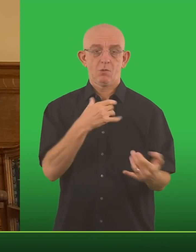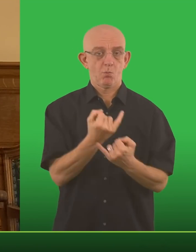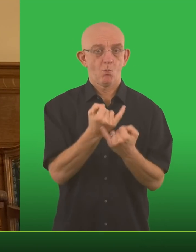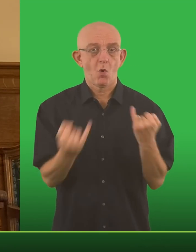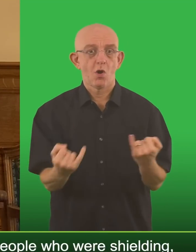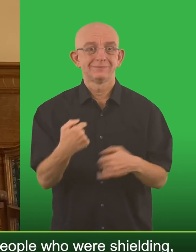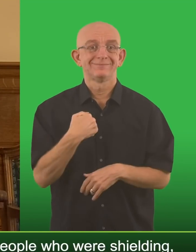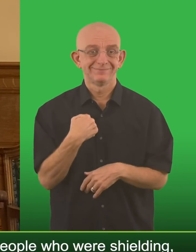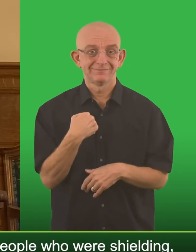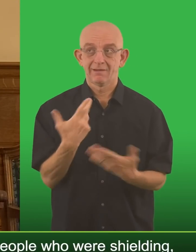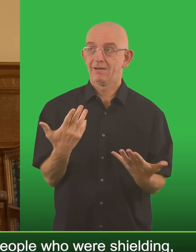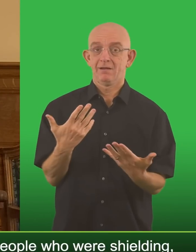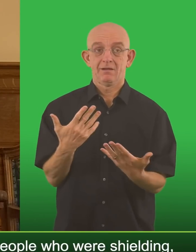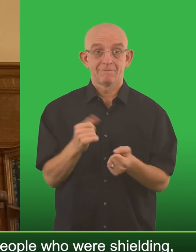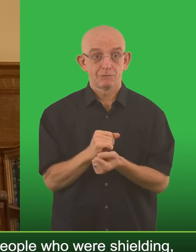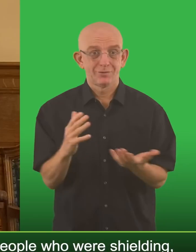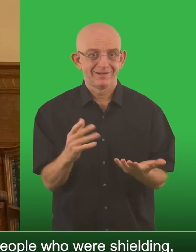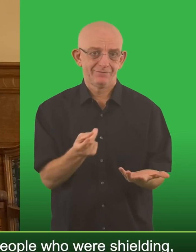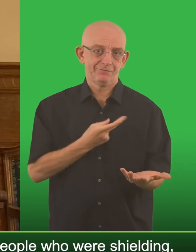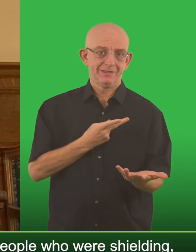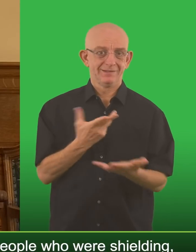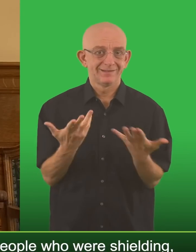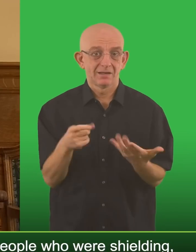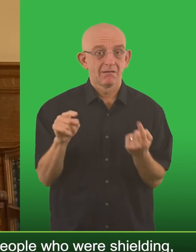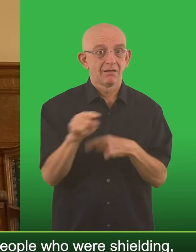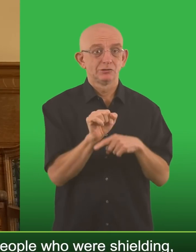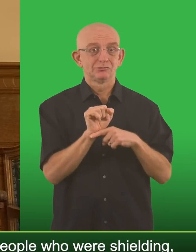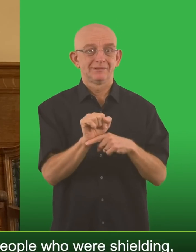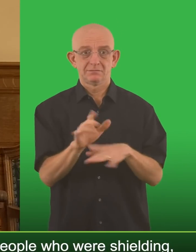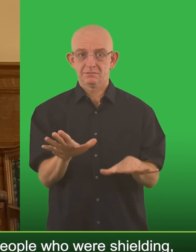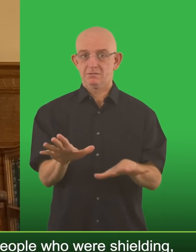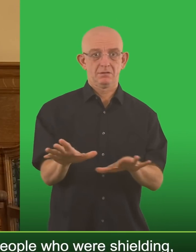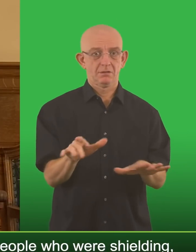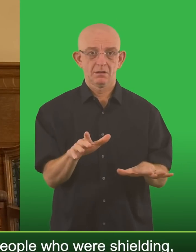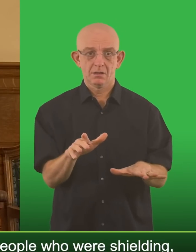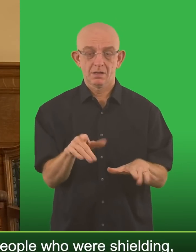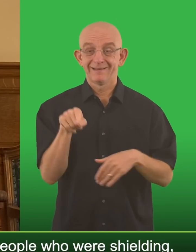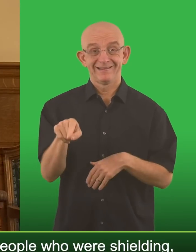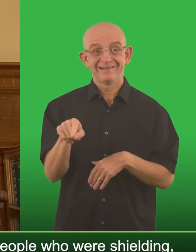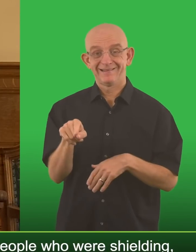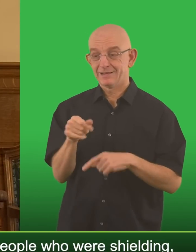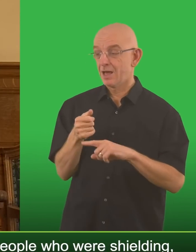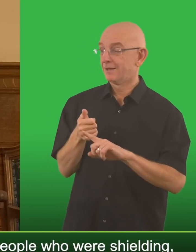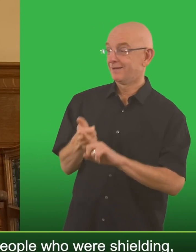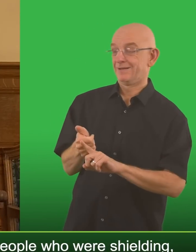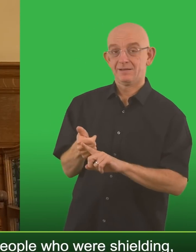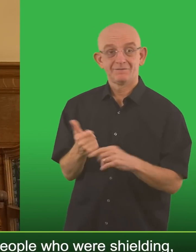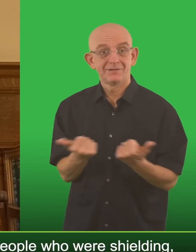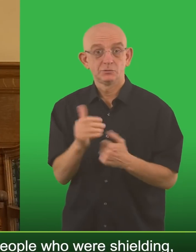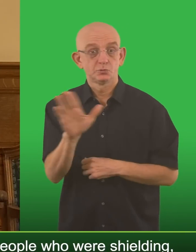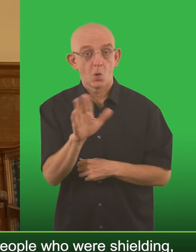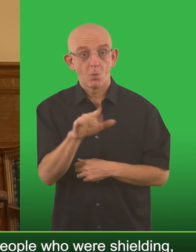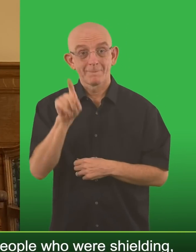free. There is a sense amongst, and I'm aware there's a sense that some of those people who were shielding, that it's not ended,